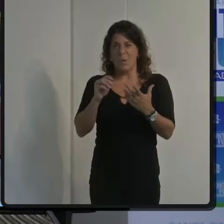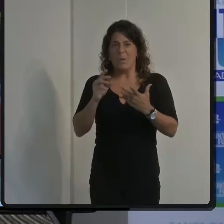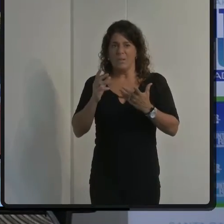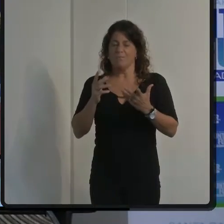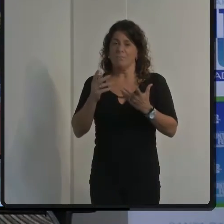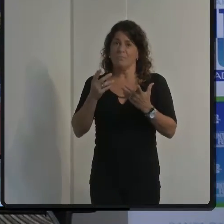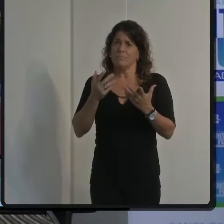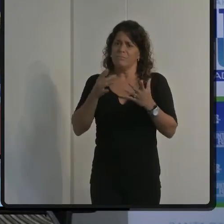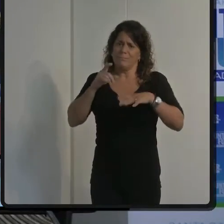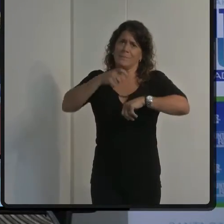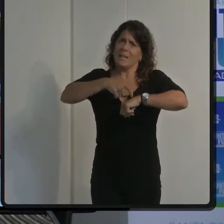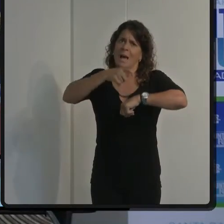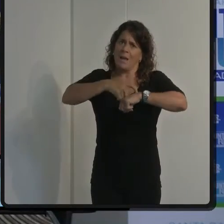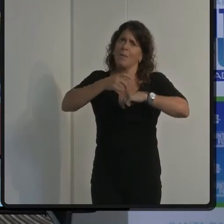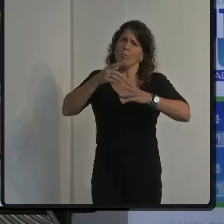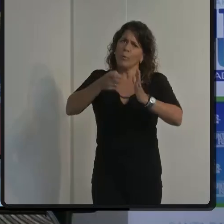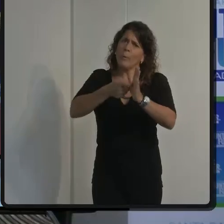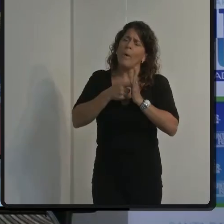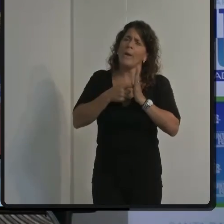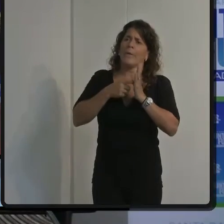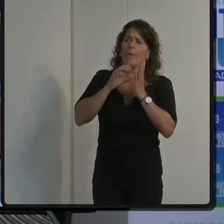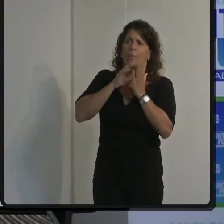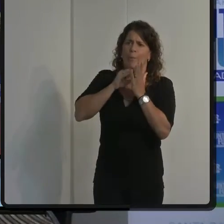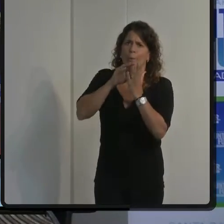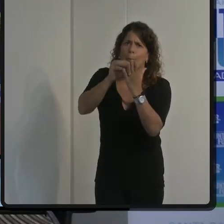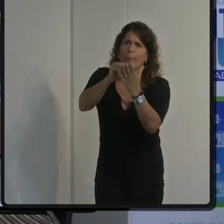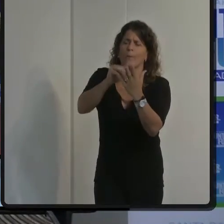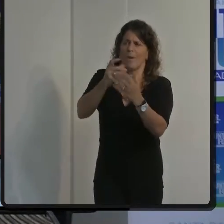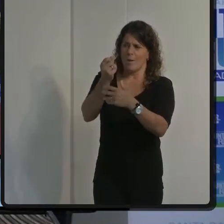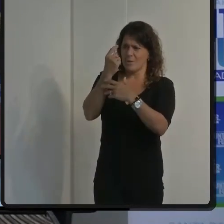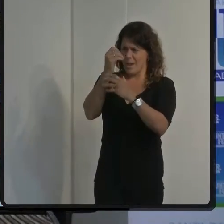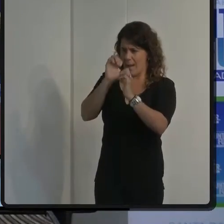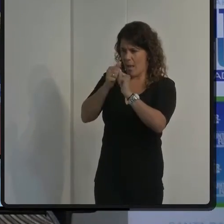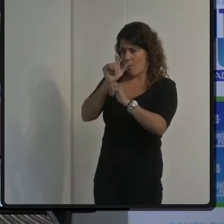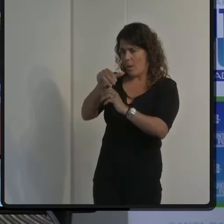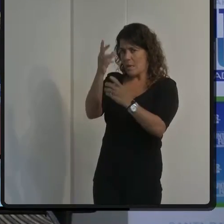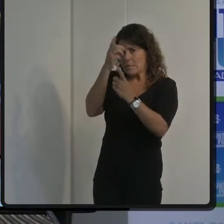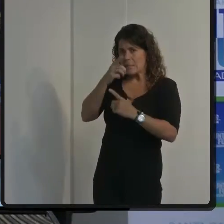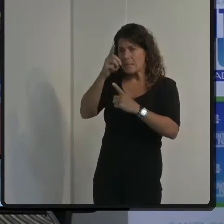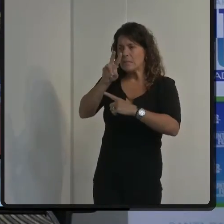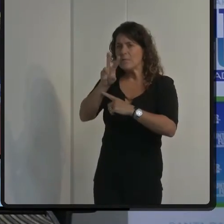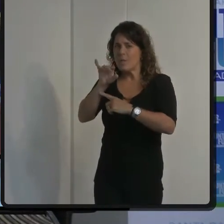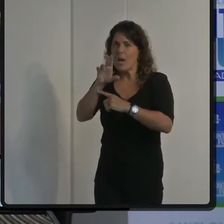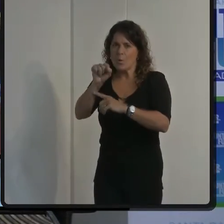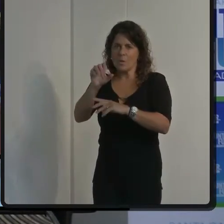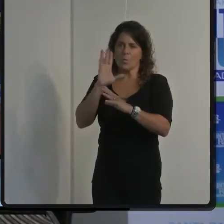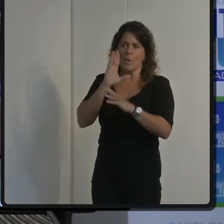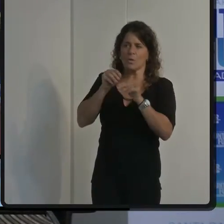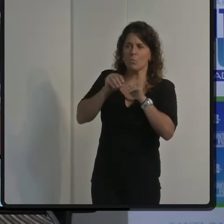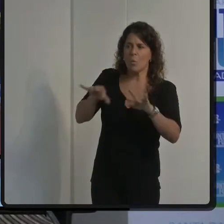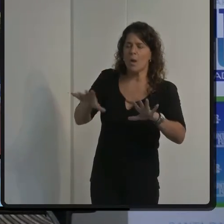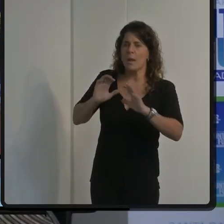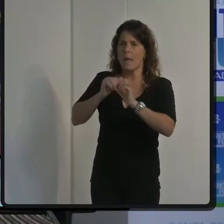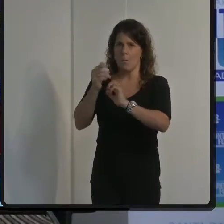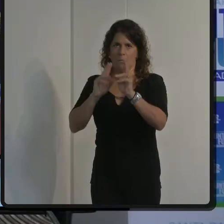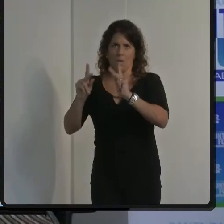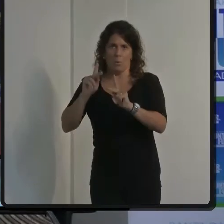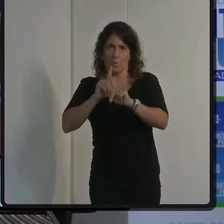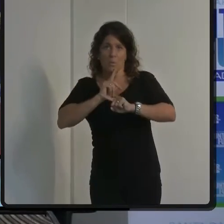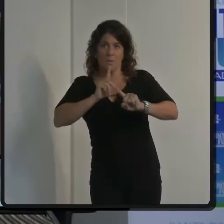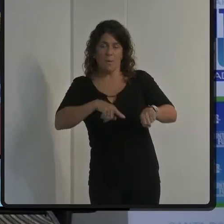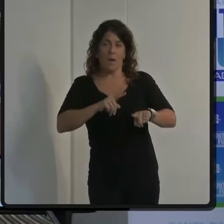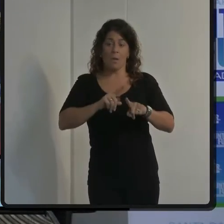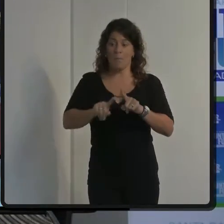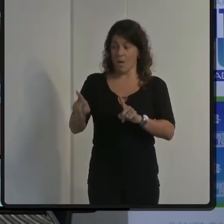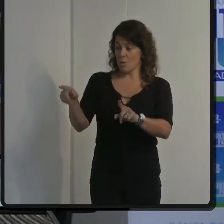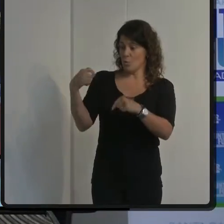it takes time to understand how some individuals may respond to the virus. But so far